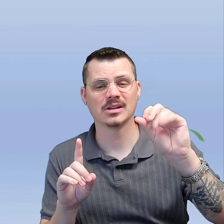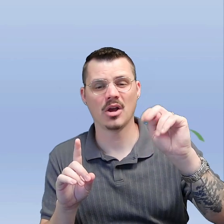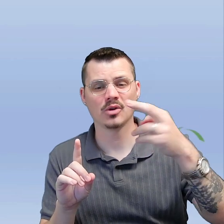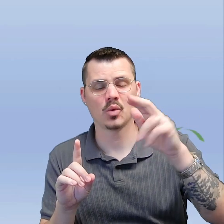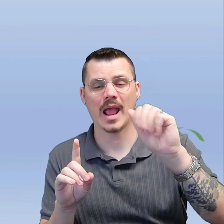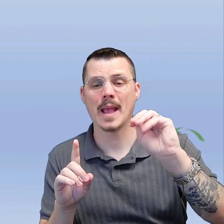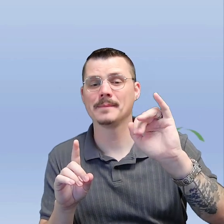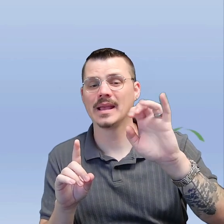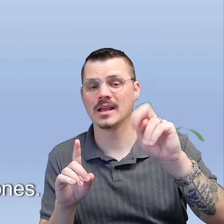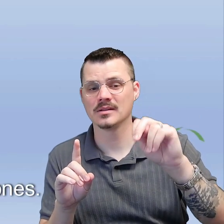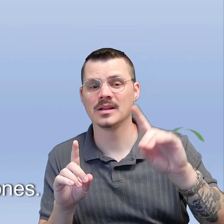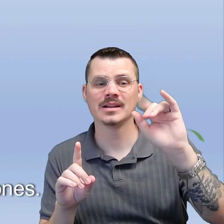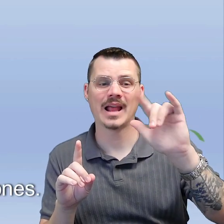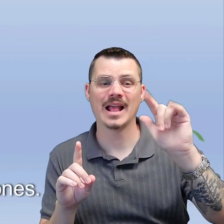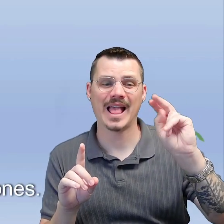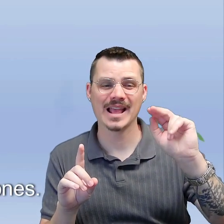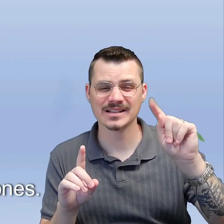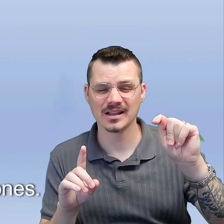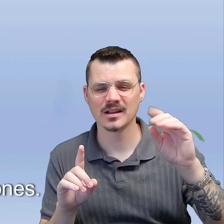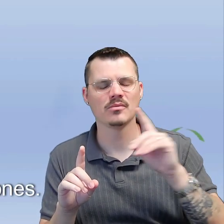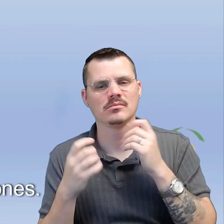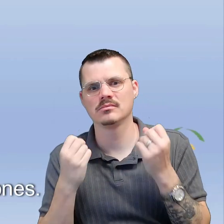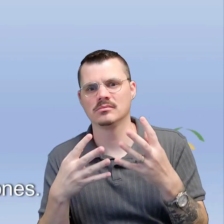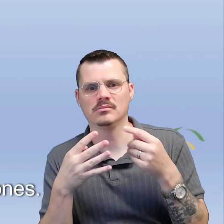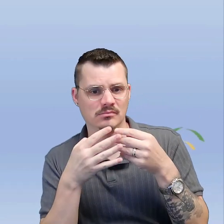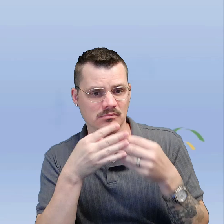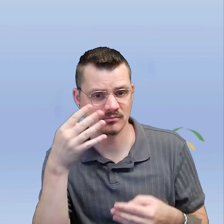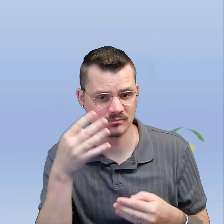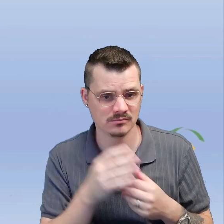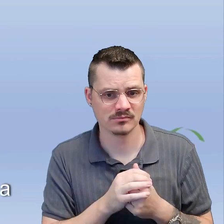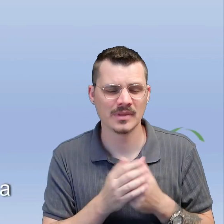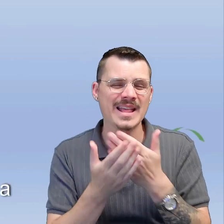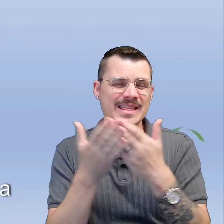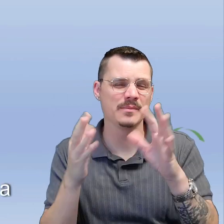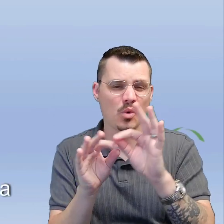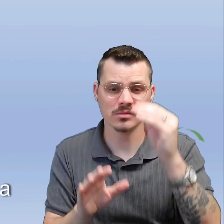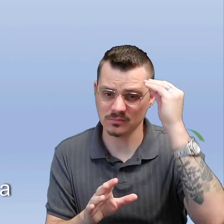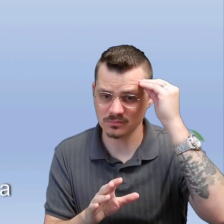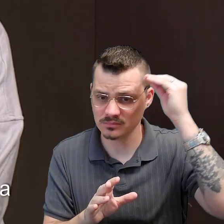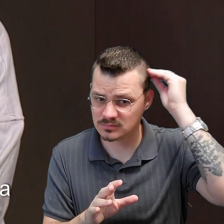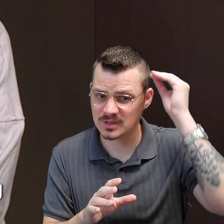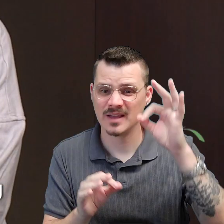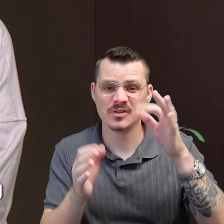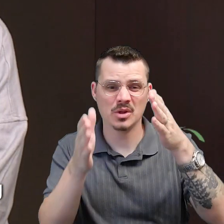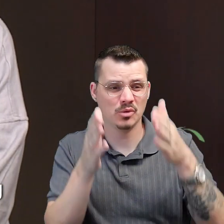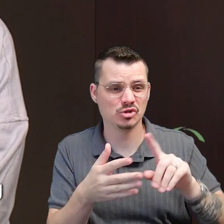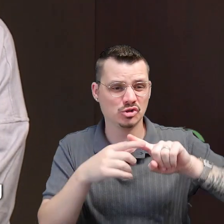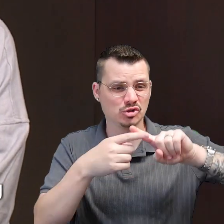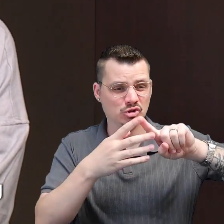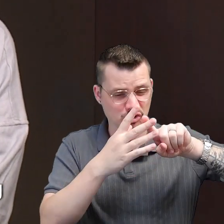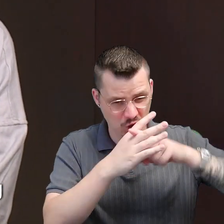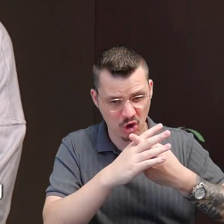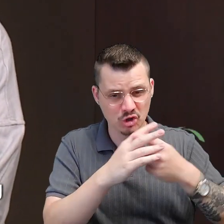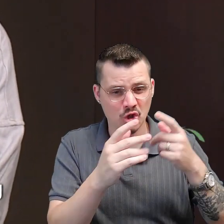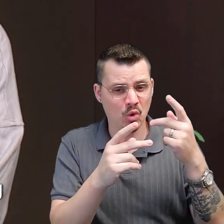and Ambien, Dilantin, and a whole bunch of other ones. The thing to keep in mind is that if a person starts to